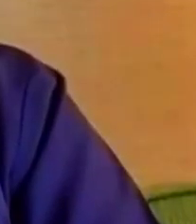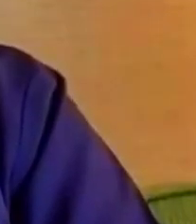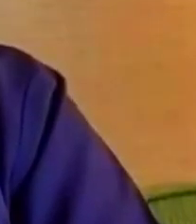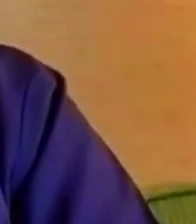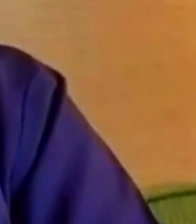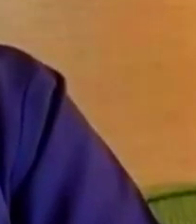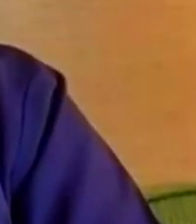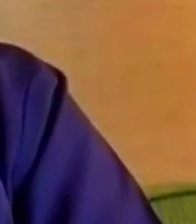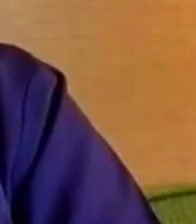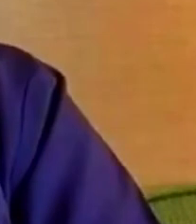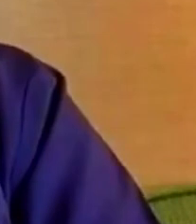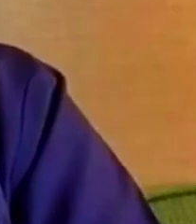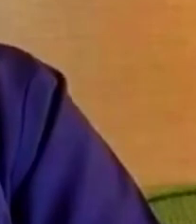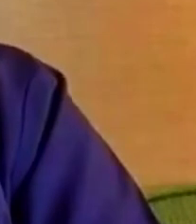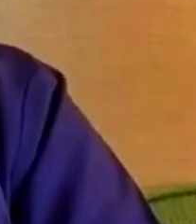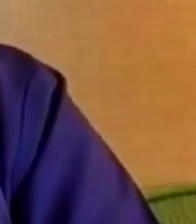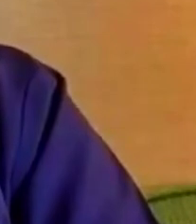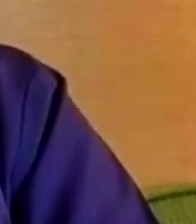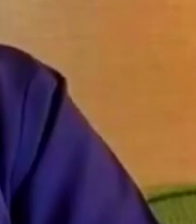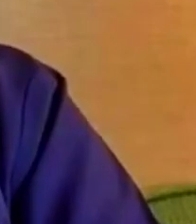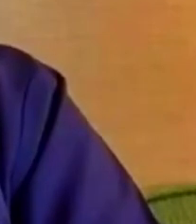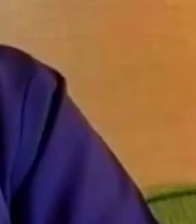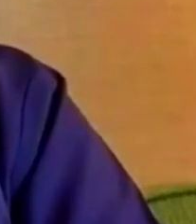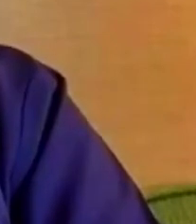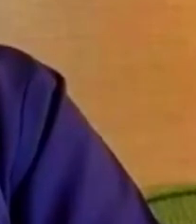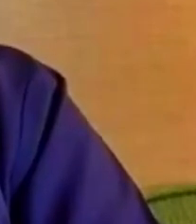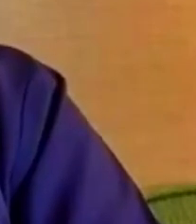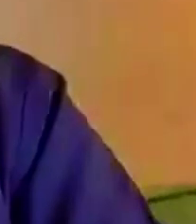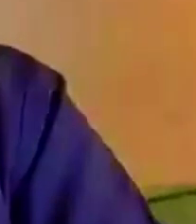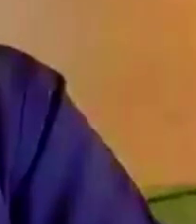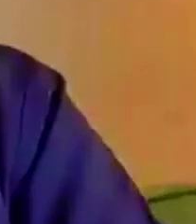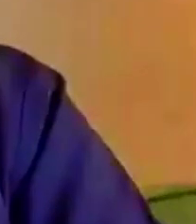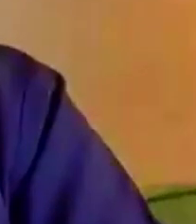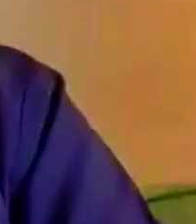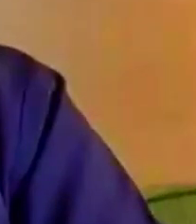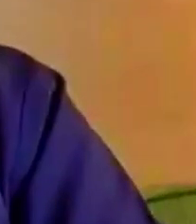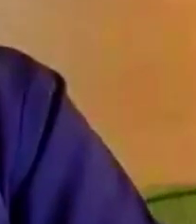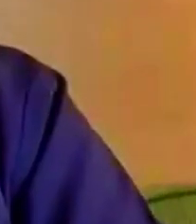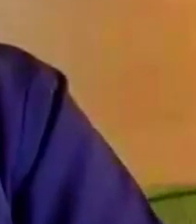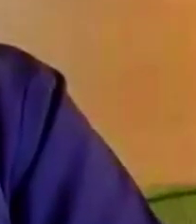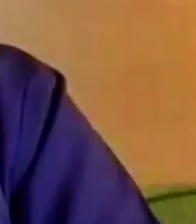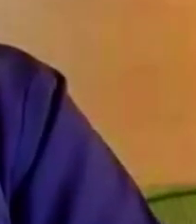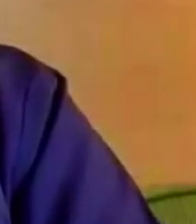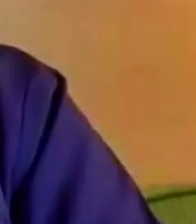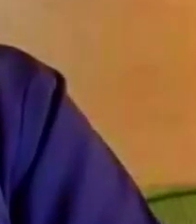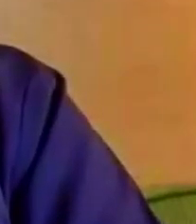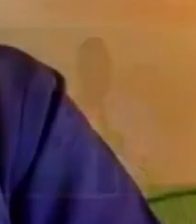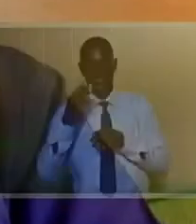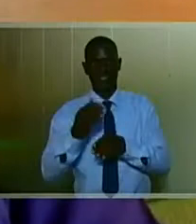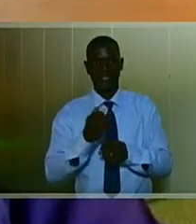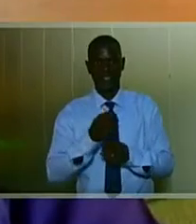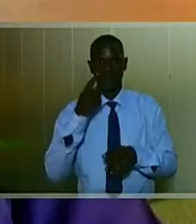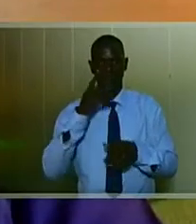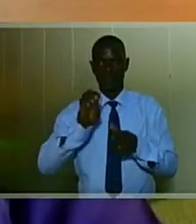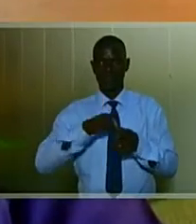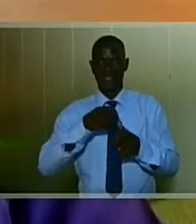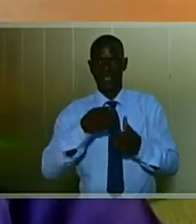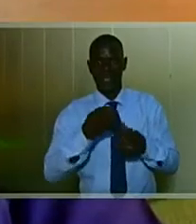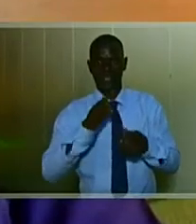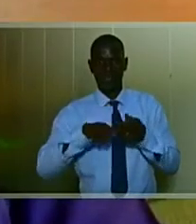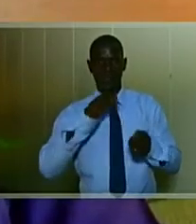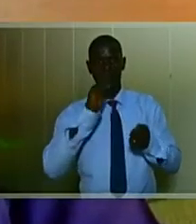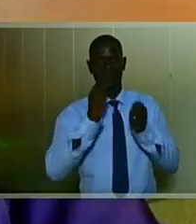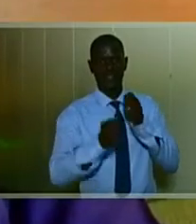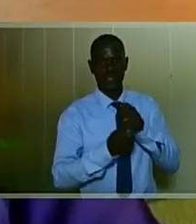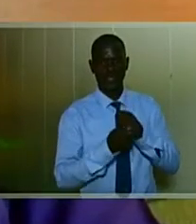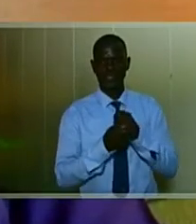I think this has also been looked at. And of course, whatever decision is taken on either to amend the